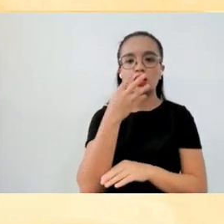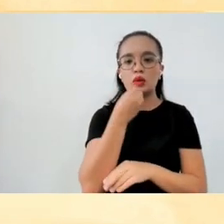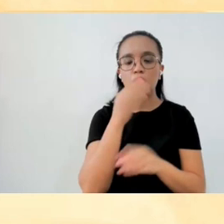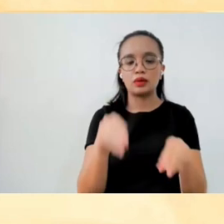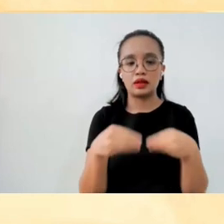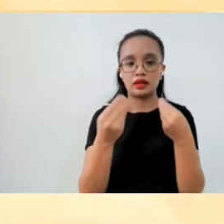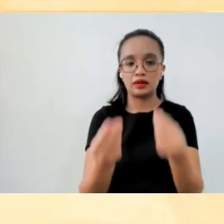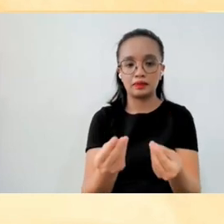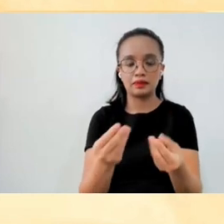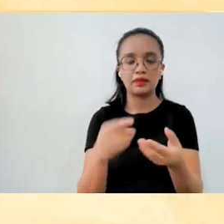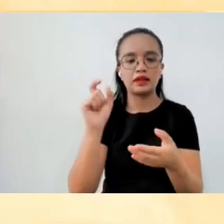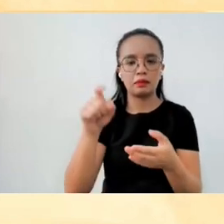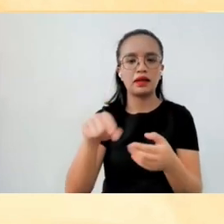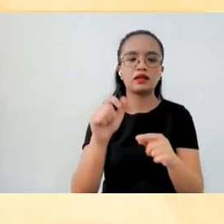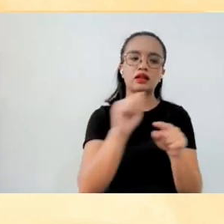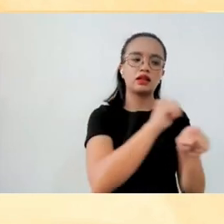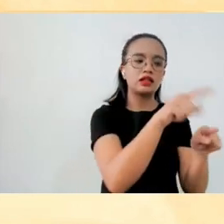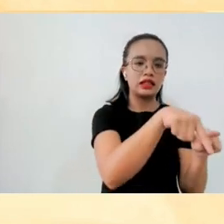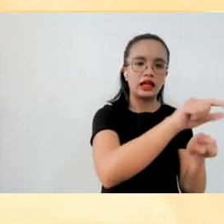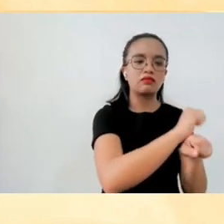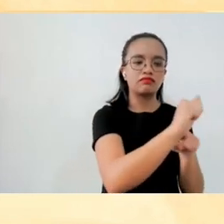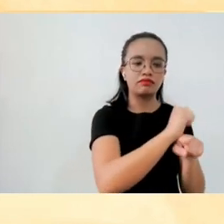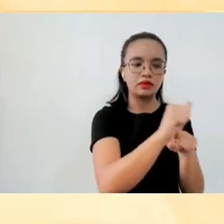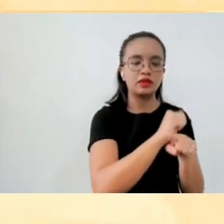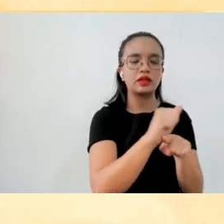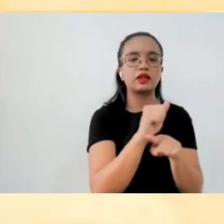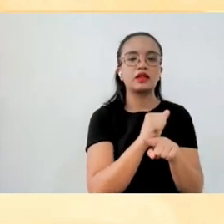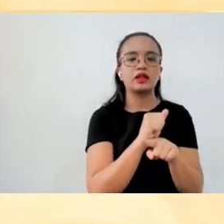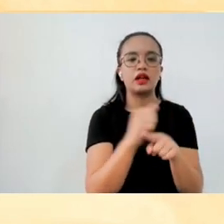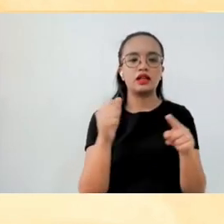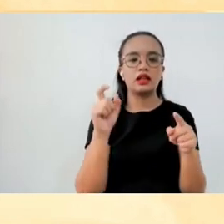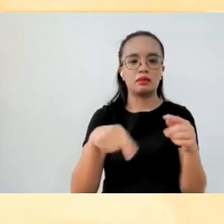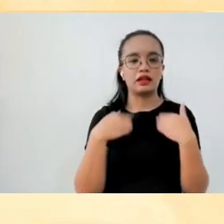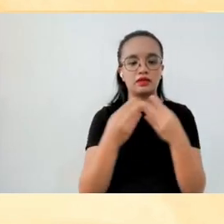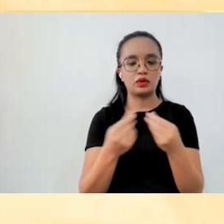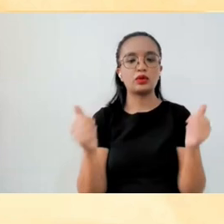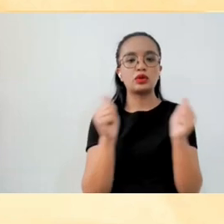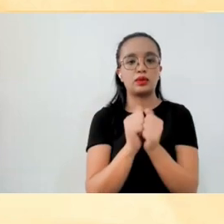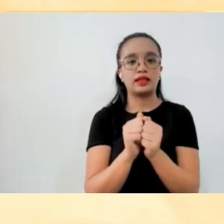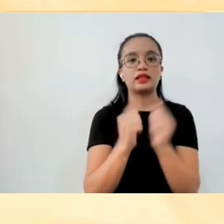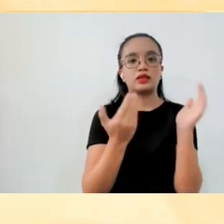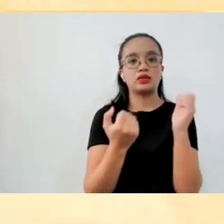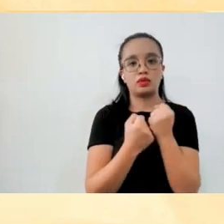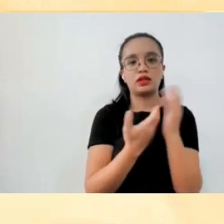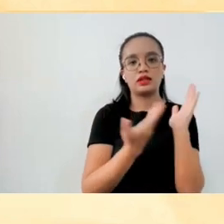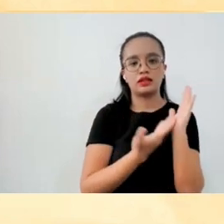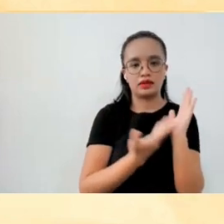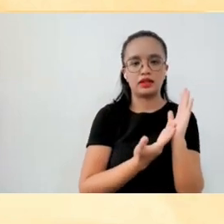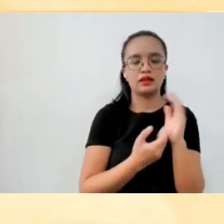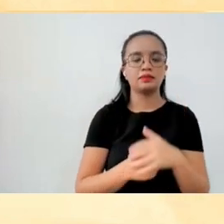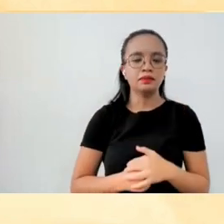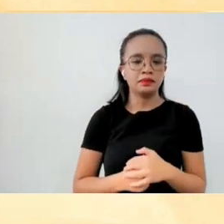the appropriate understanding and evidence-based interventions to impede the occurrence of clinical trauma.